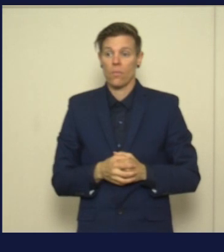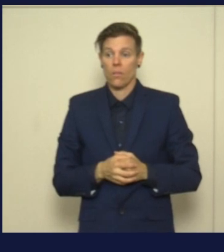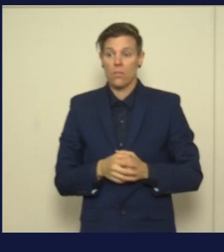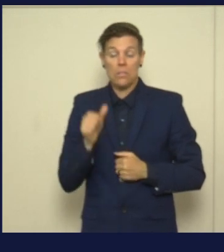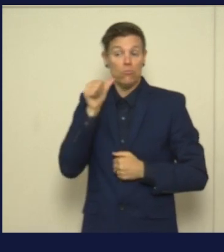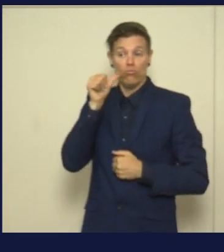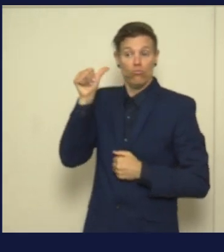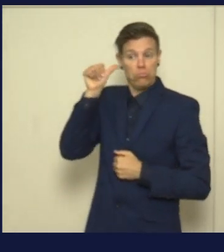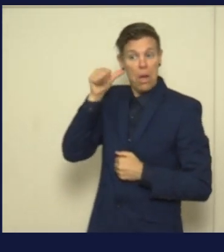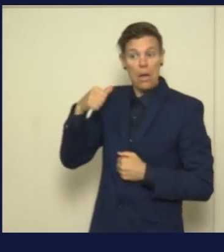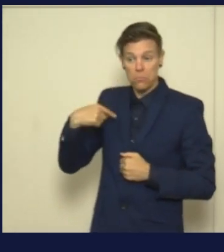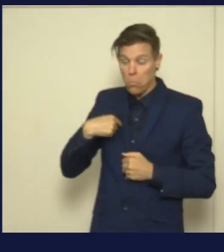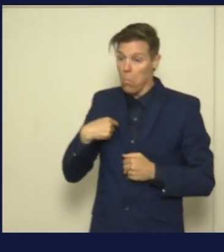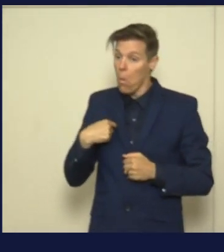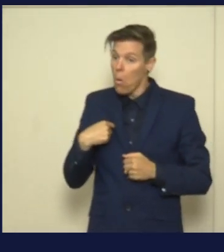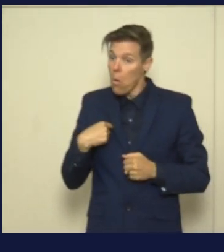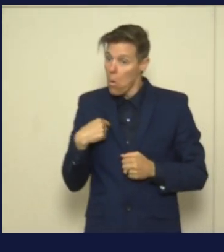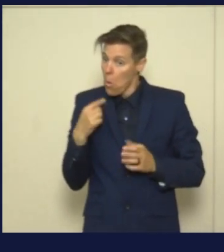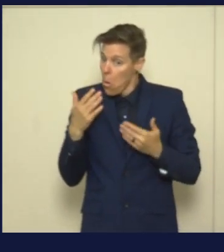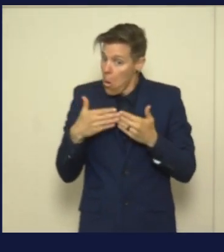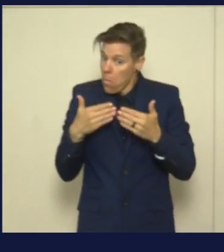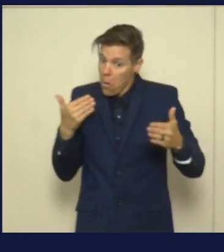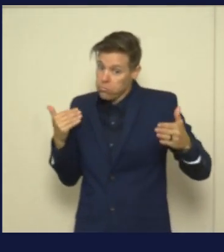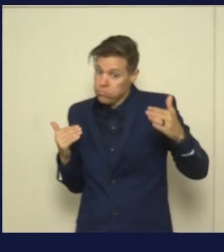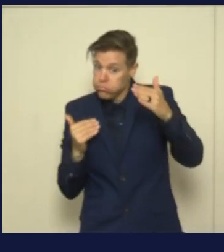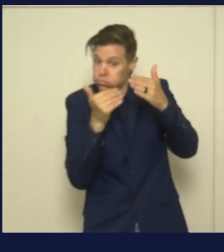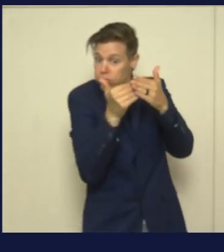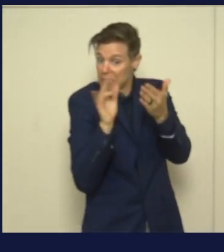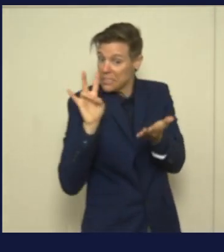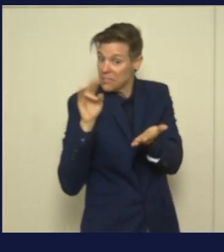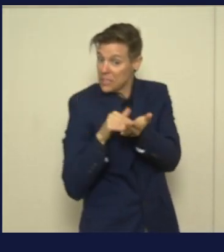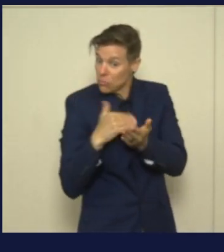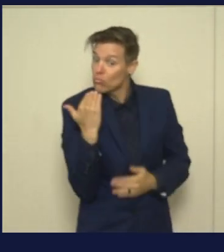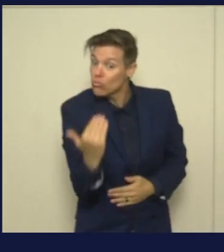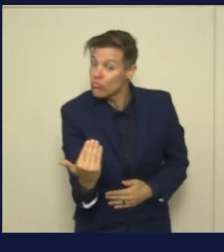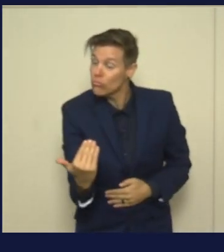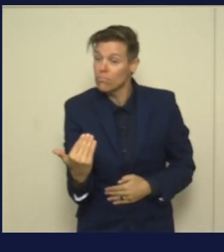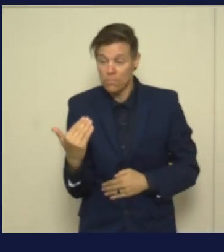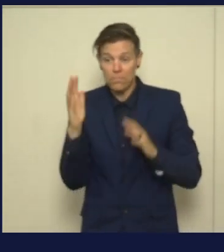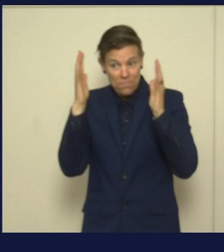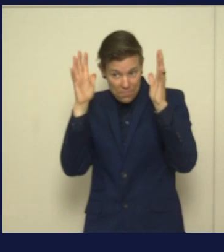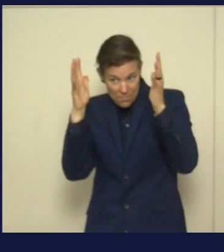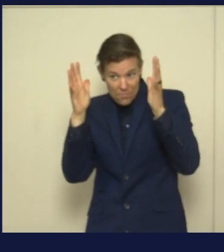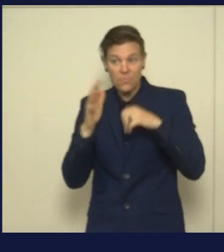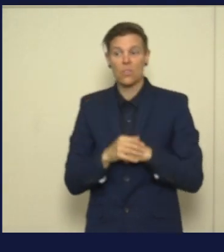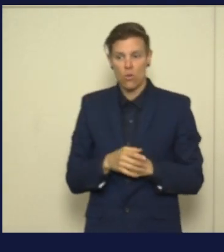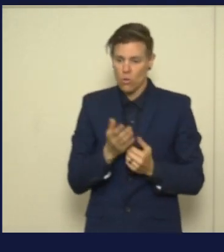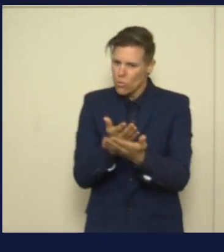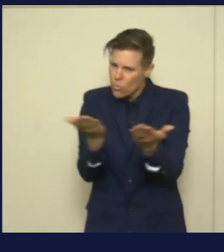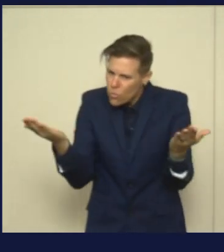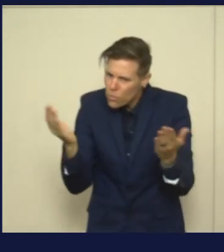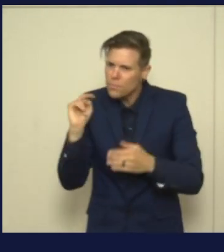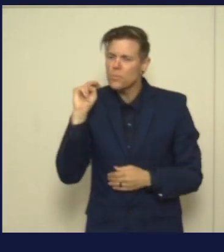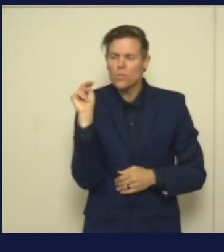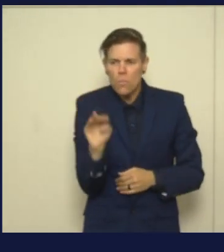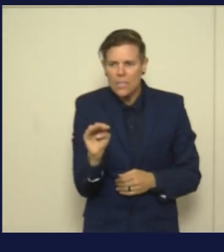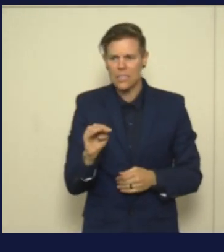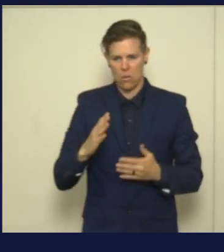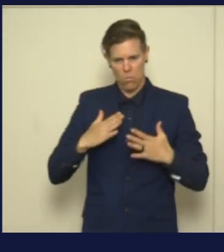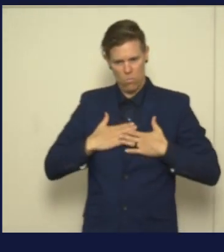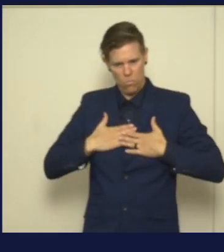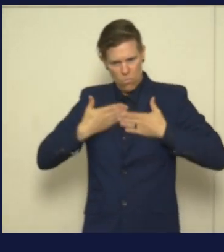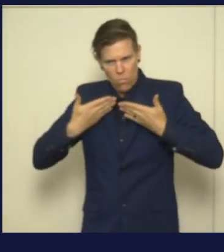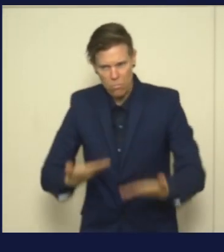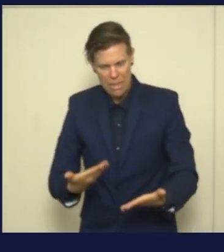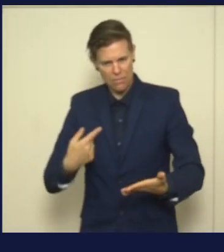just under 7,000 tests. I need New Mexicans who are willing to be tested. Who should be the priorities?